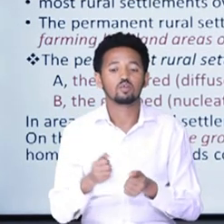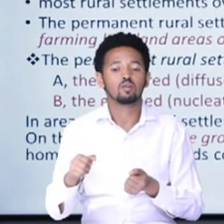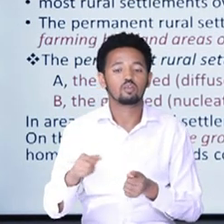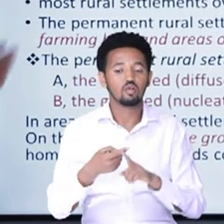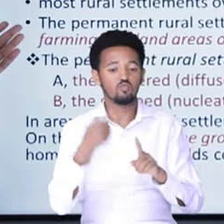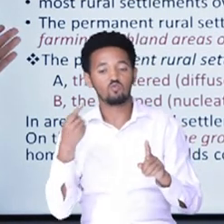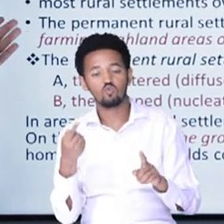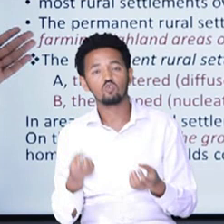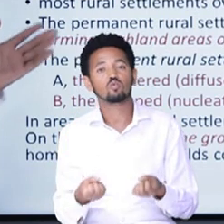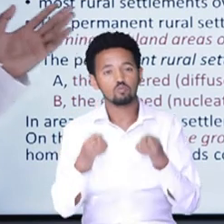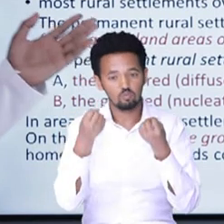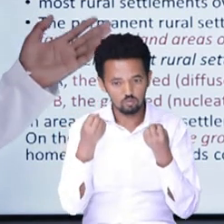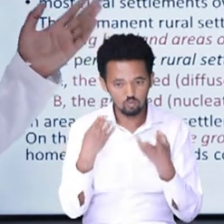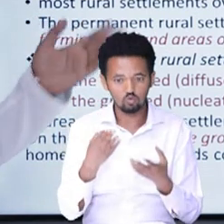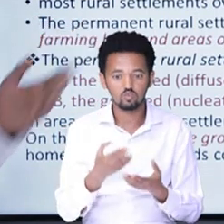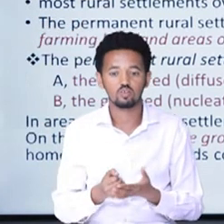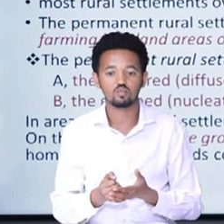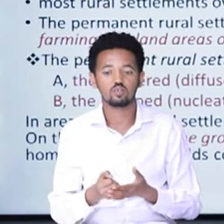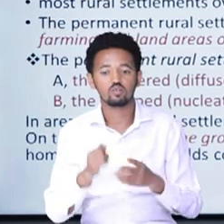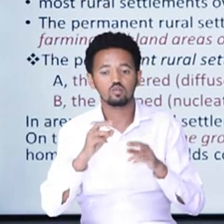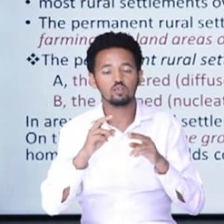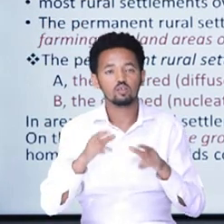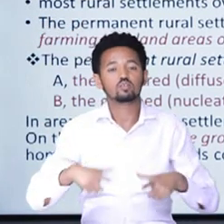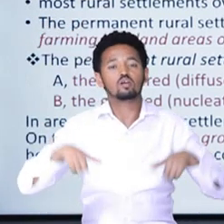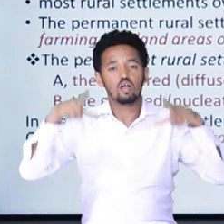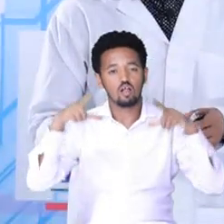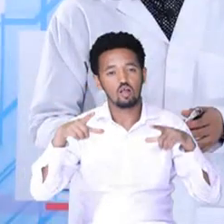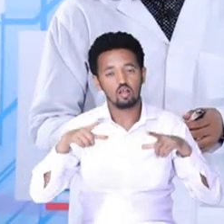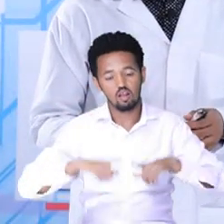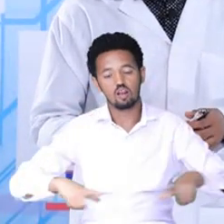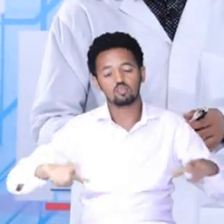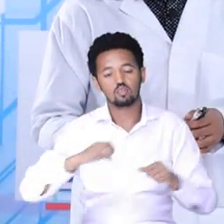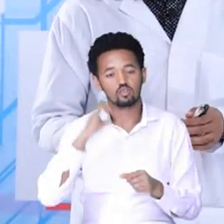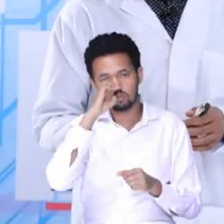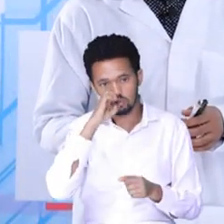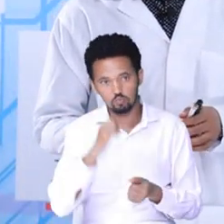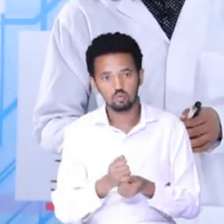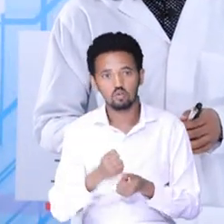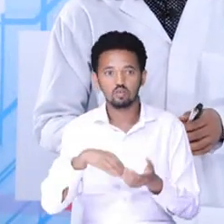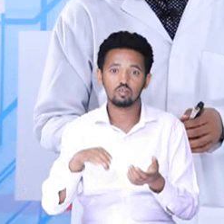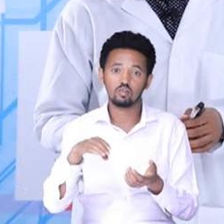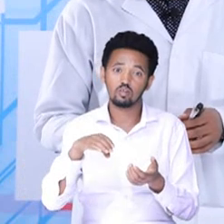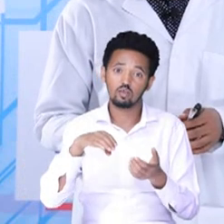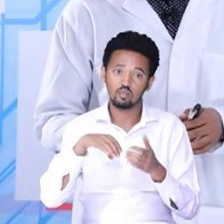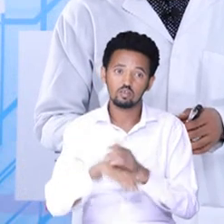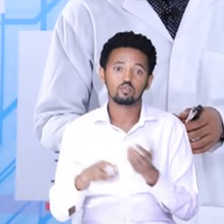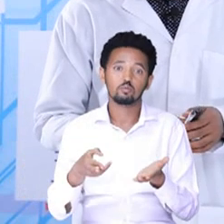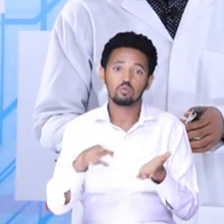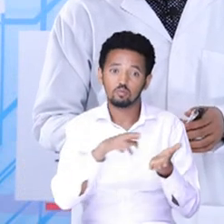Therefore, most of the rural settlements over the highland parts of Ethiopia are called permanent rural settlements.